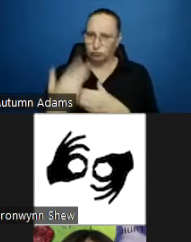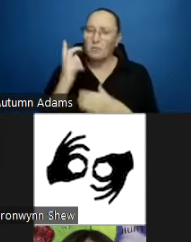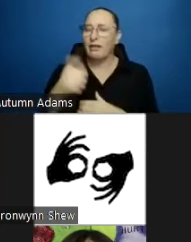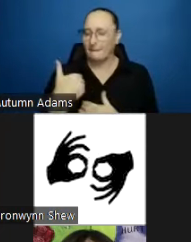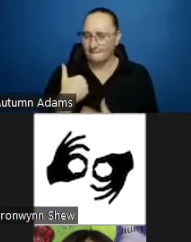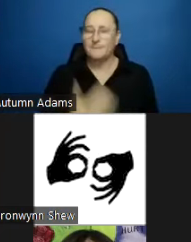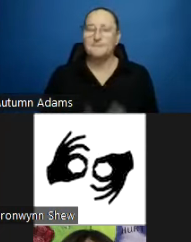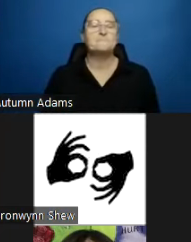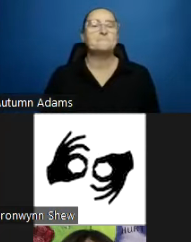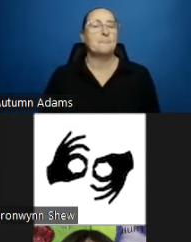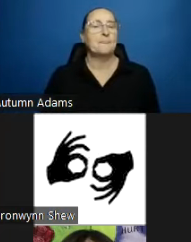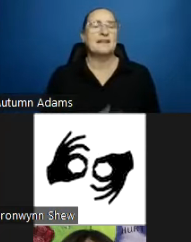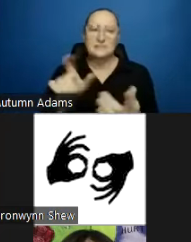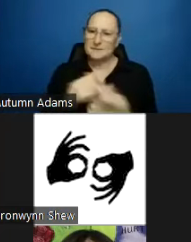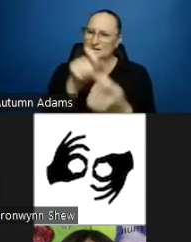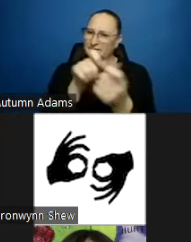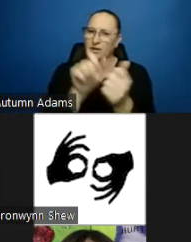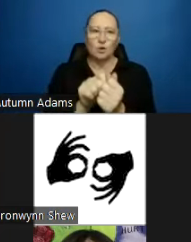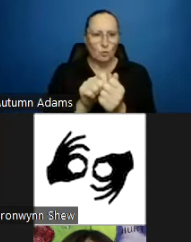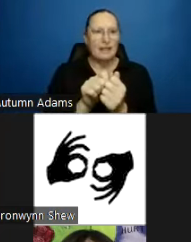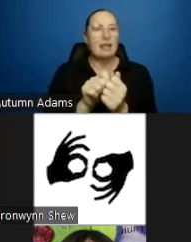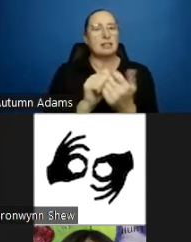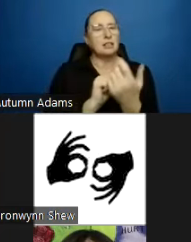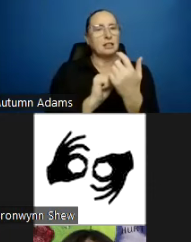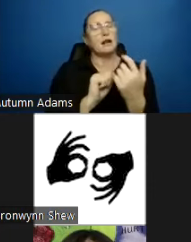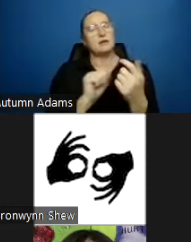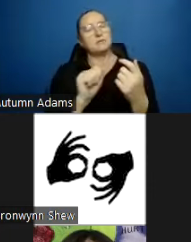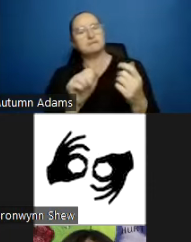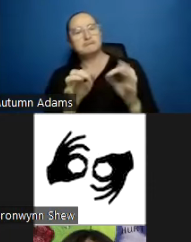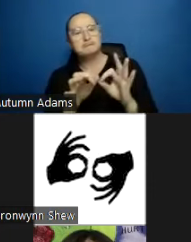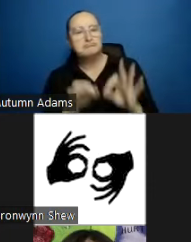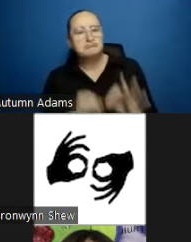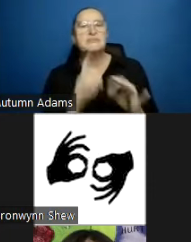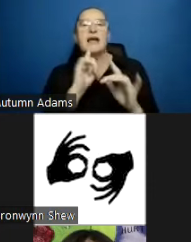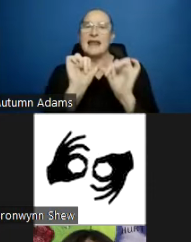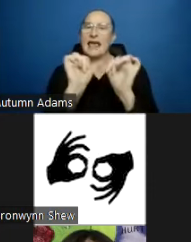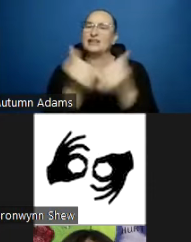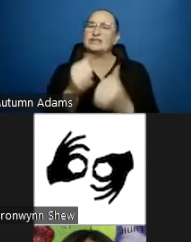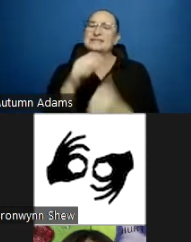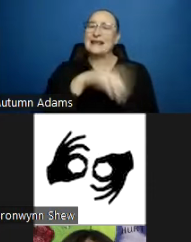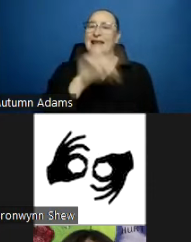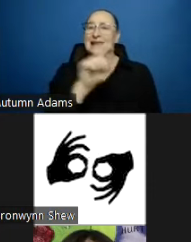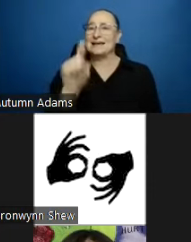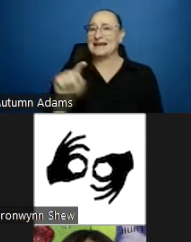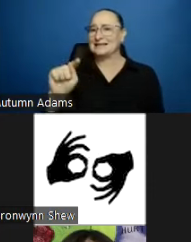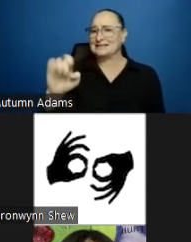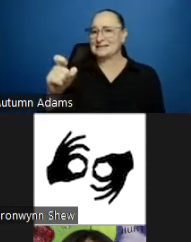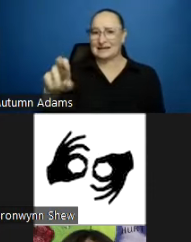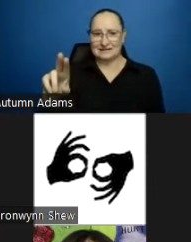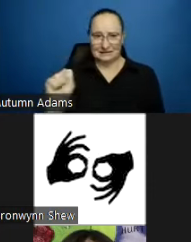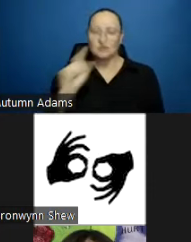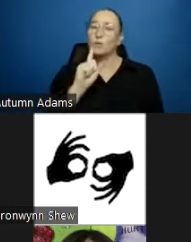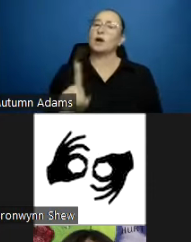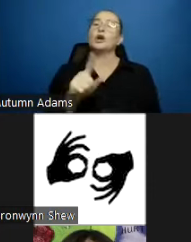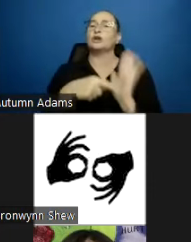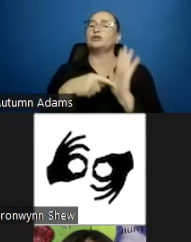then specifically with Texas, we're going to be talking about an agency there. And so we're going to spotlight their agency and talk